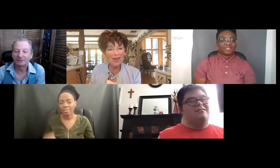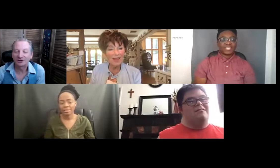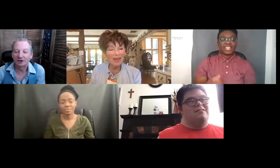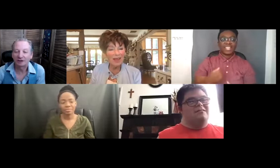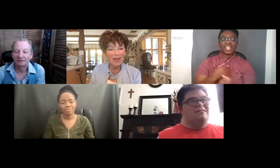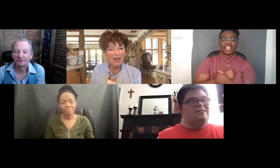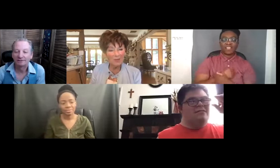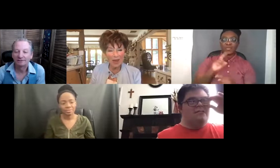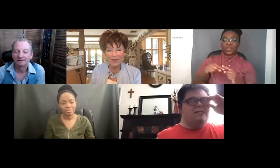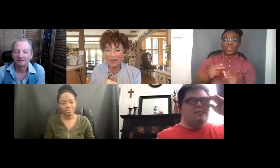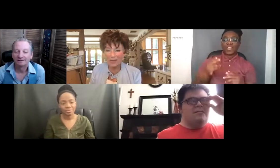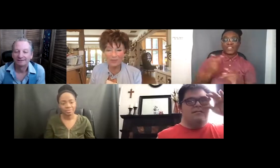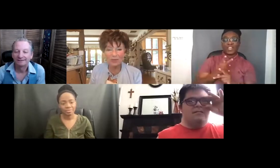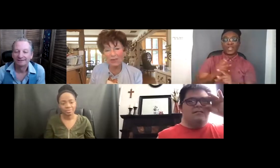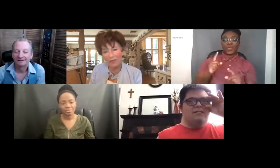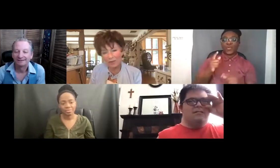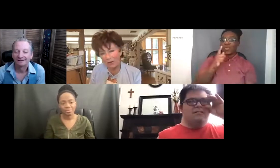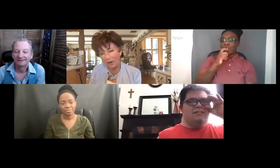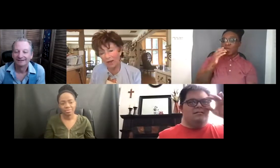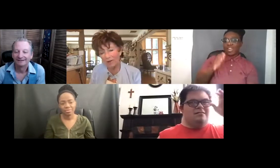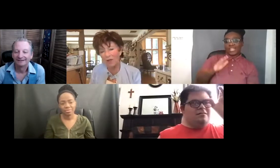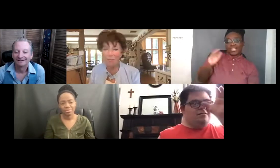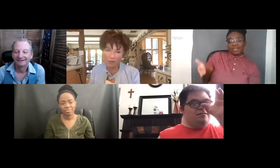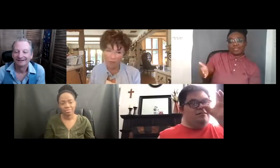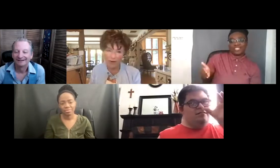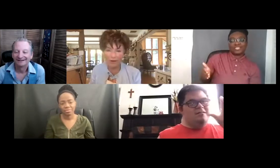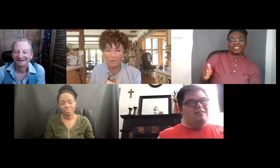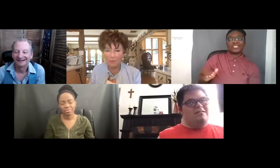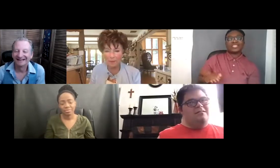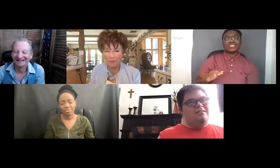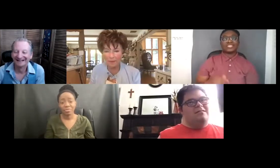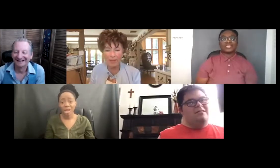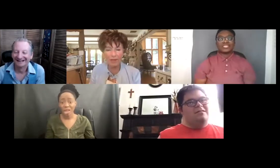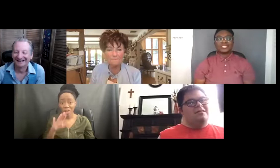our neighbors are. Right. Get in your car and come on over here.